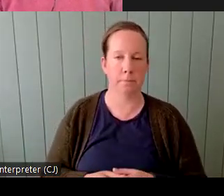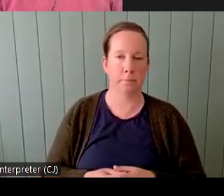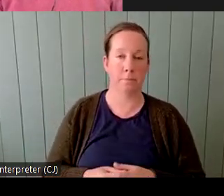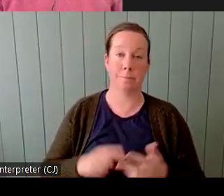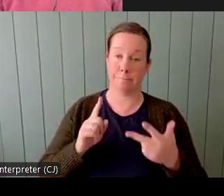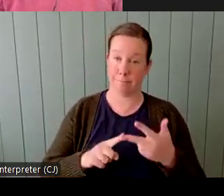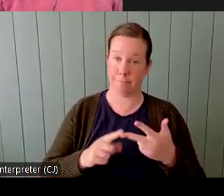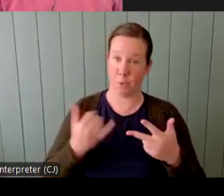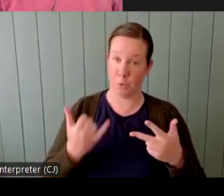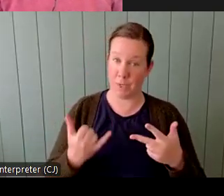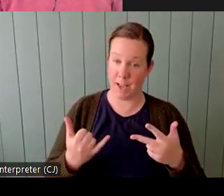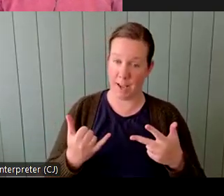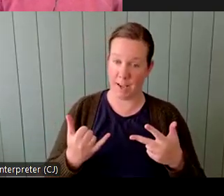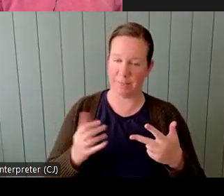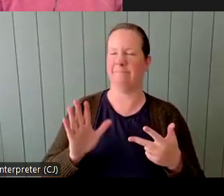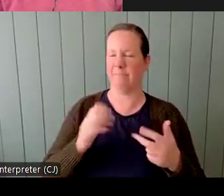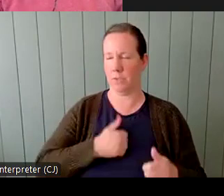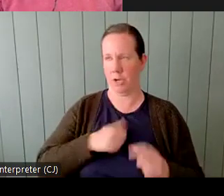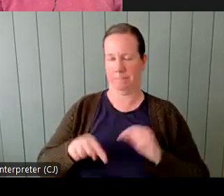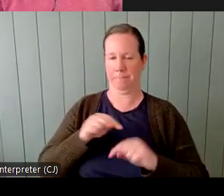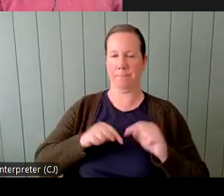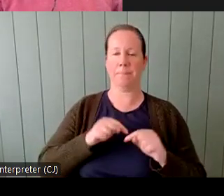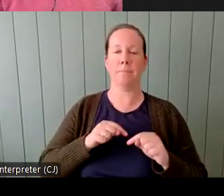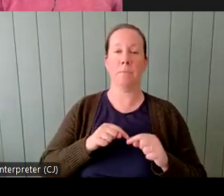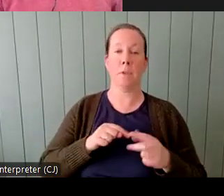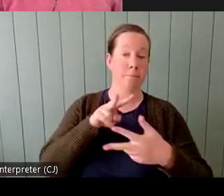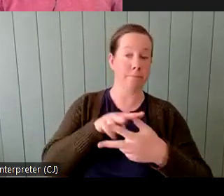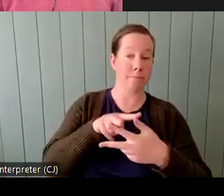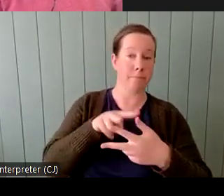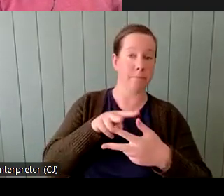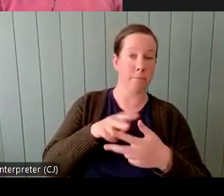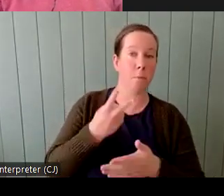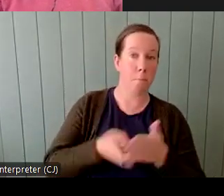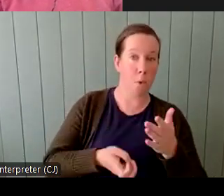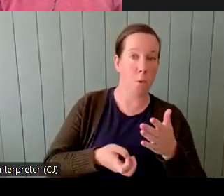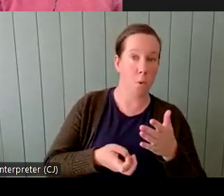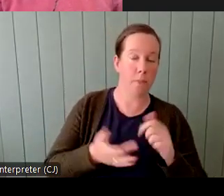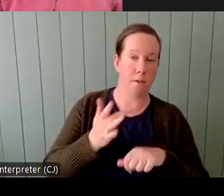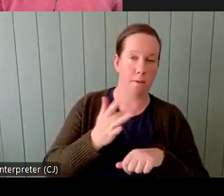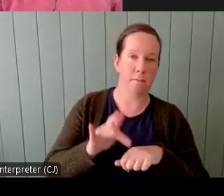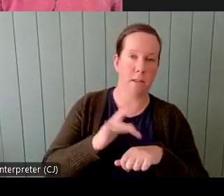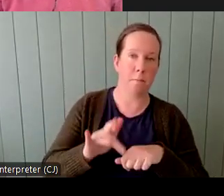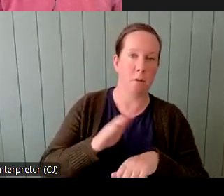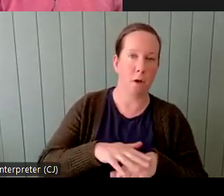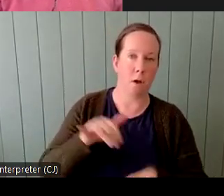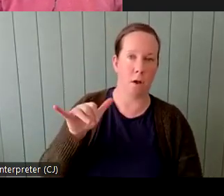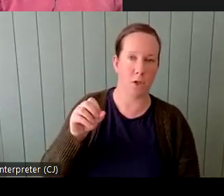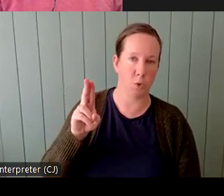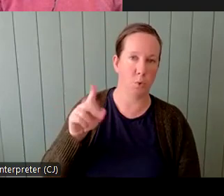Today, so I'm sorry, let me say this. Both of these webinars are available on